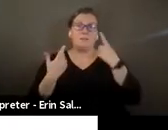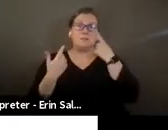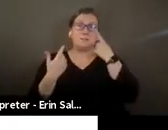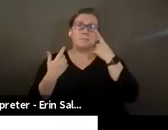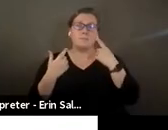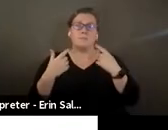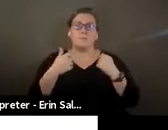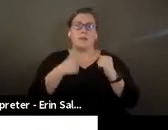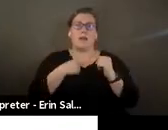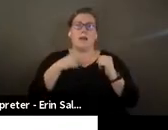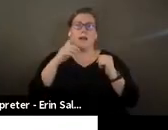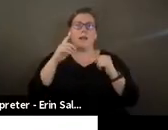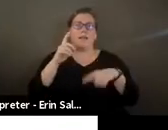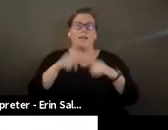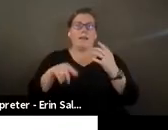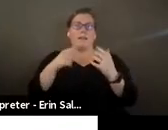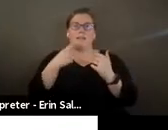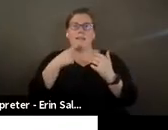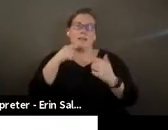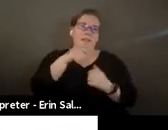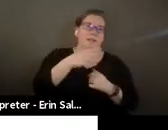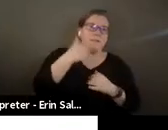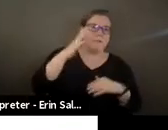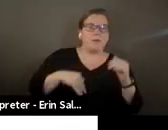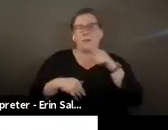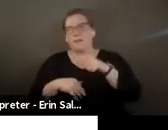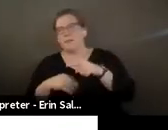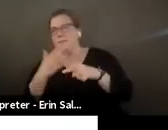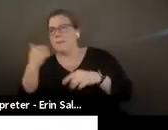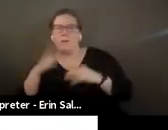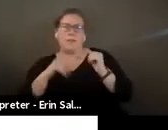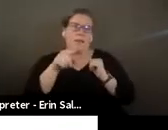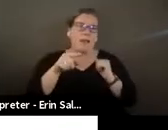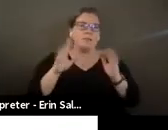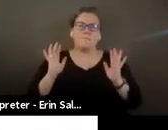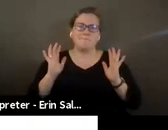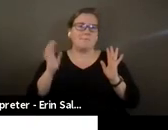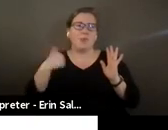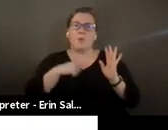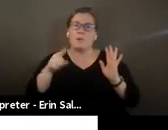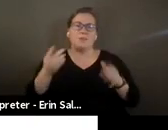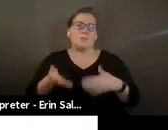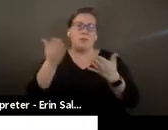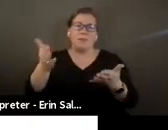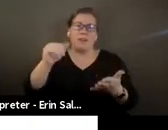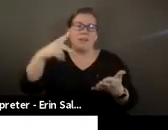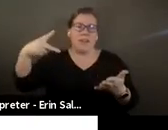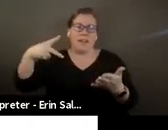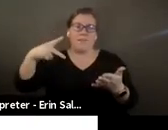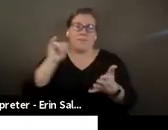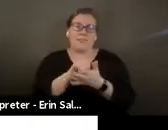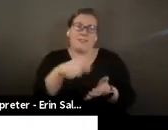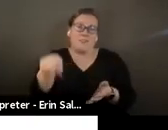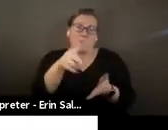the AAC app options because we only provide the app that's requested we here